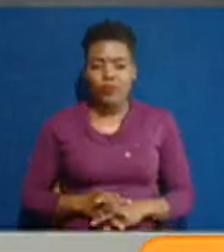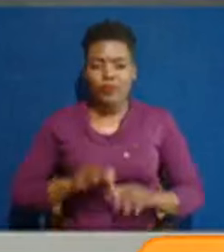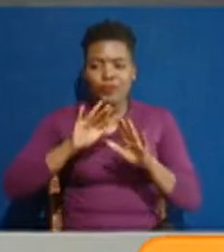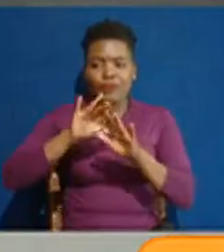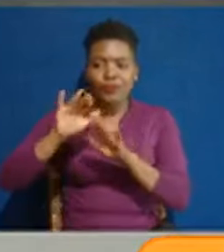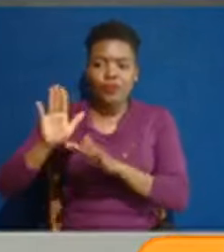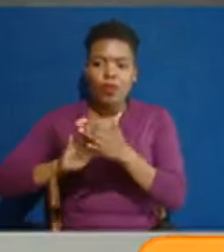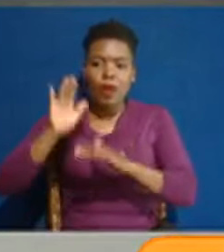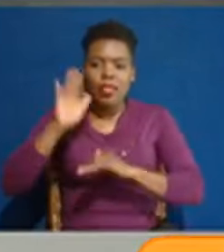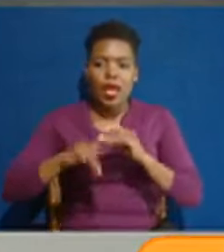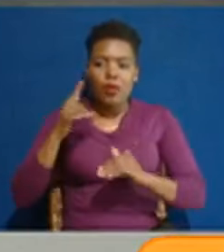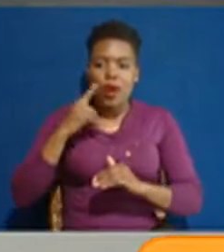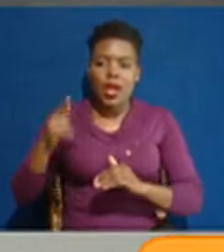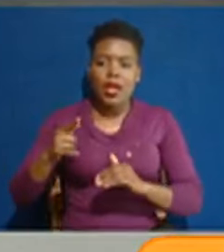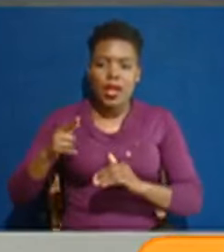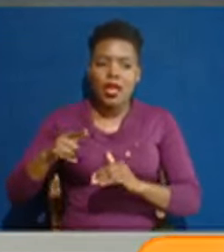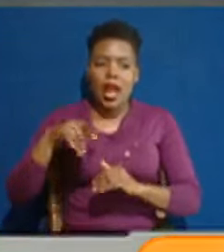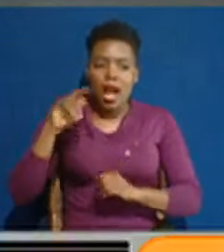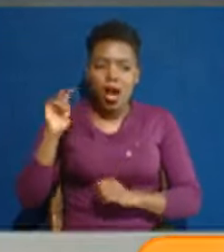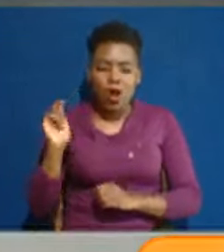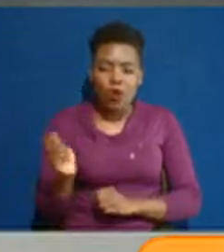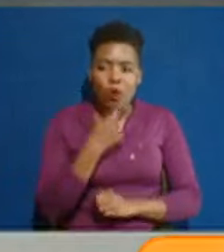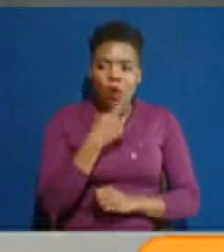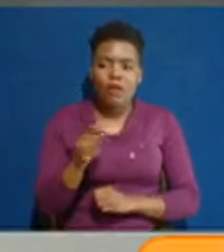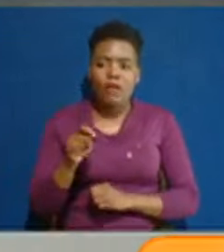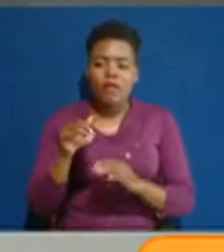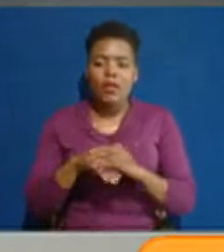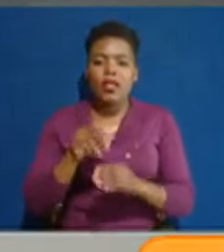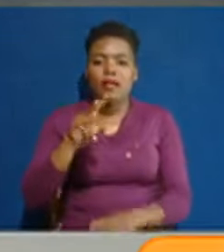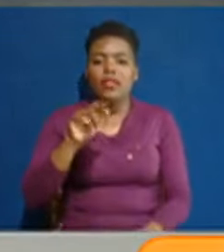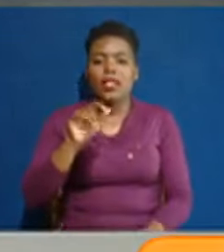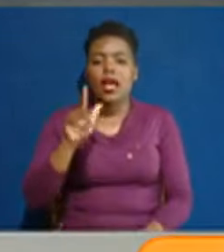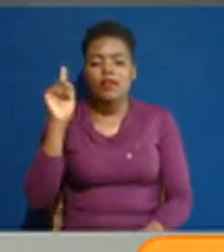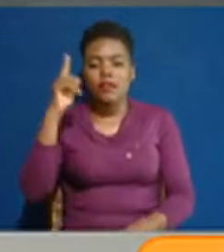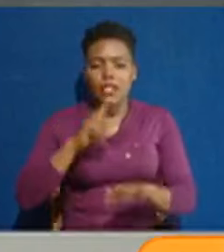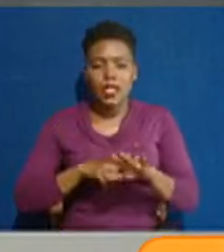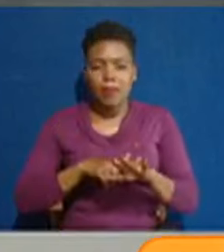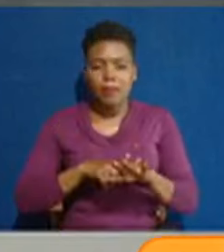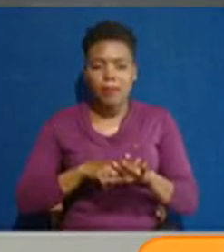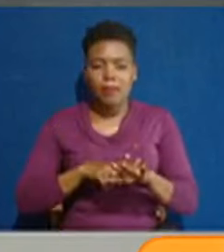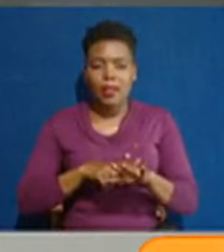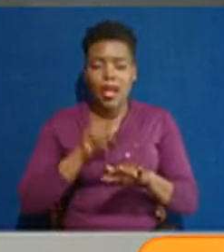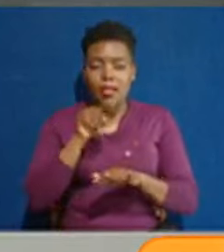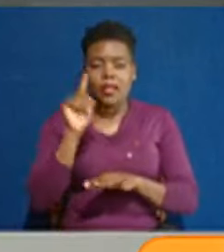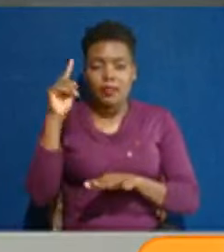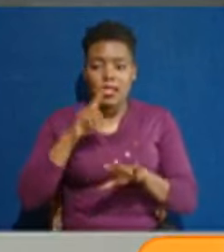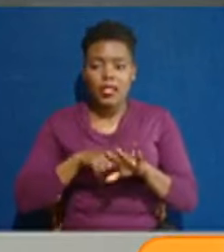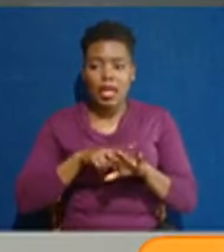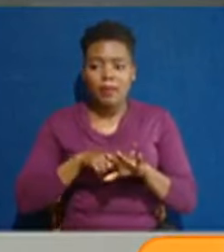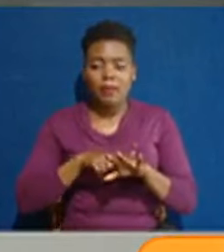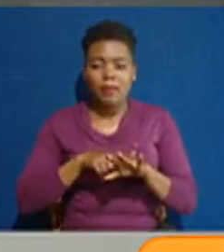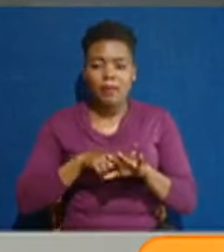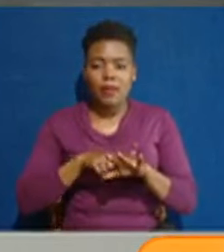And more than 100 amateur golfers converged at the Vetlab Golf Club for the first time ever. And this is the first time ever